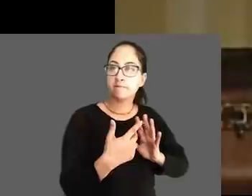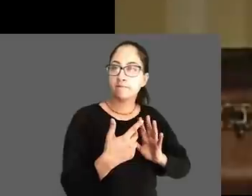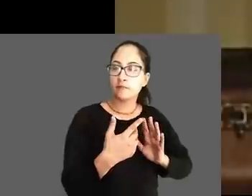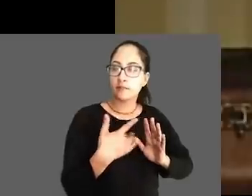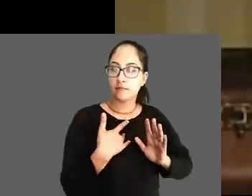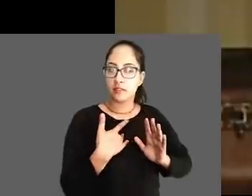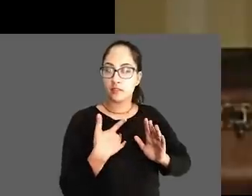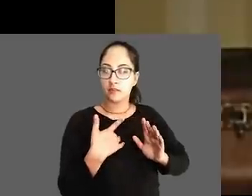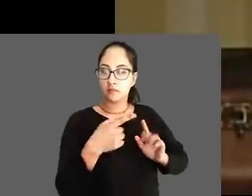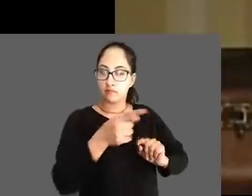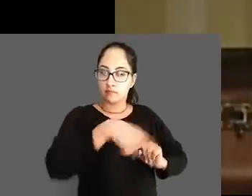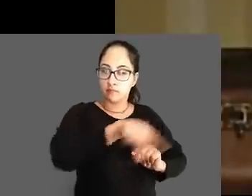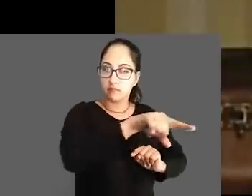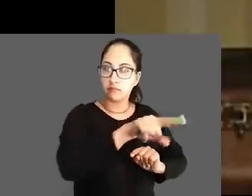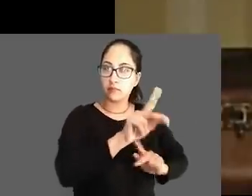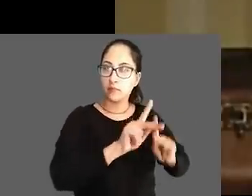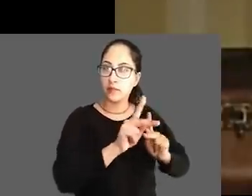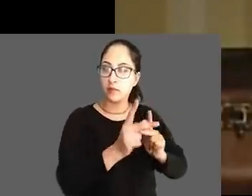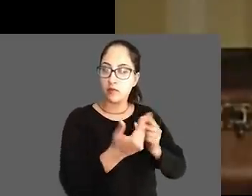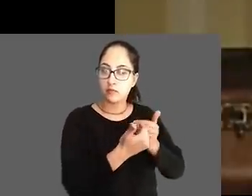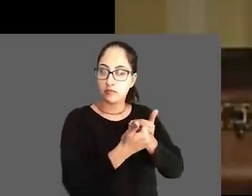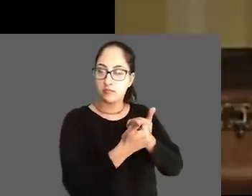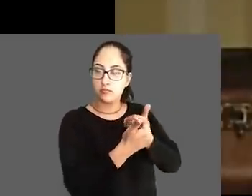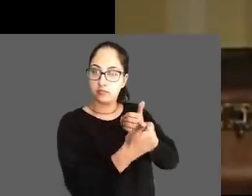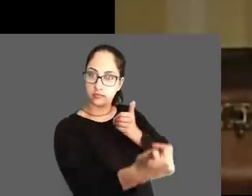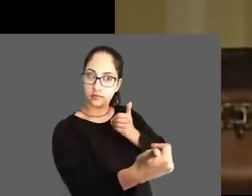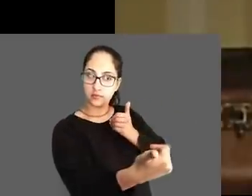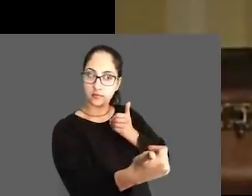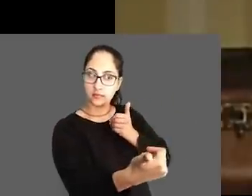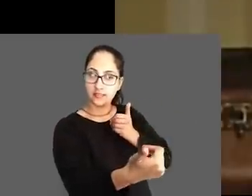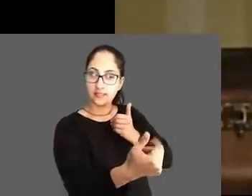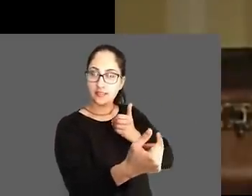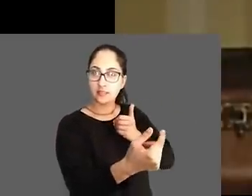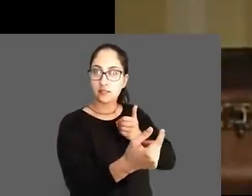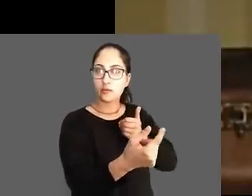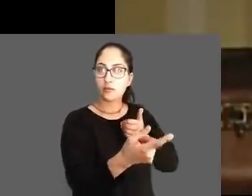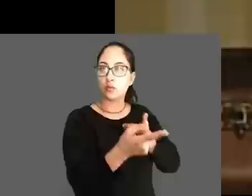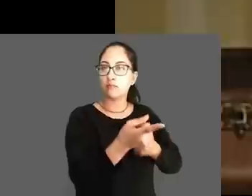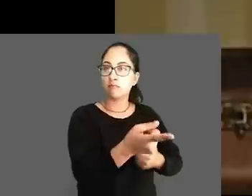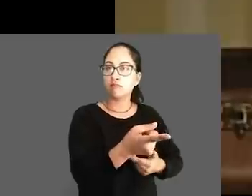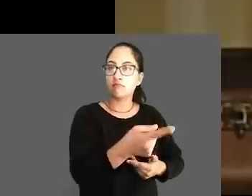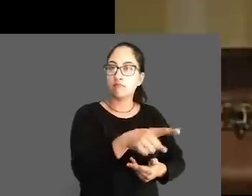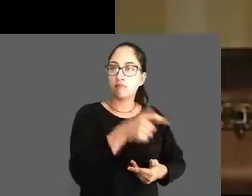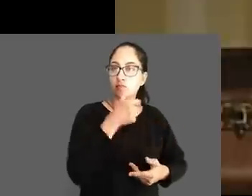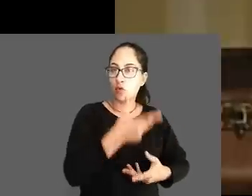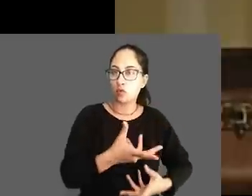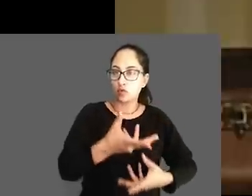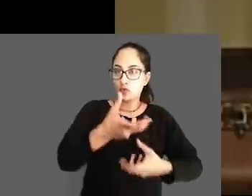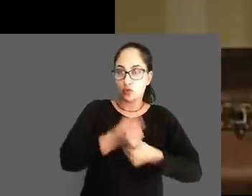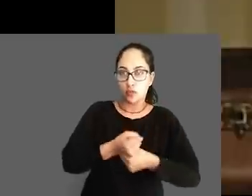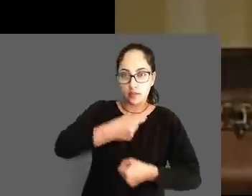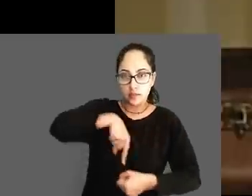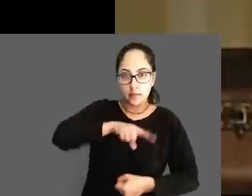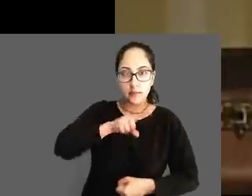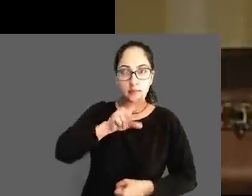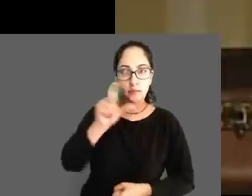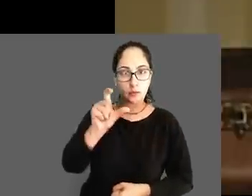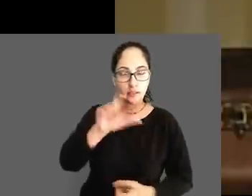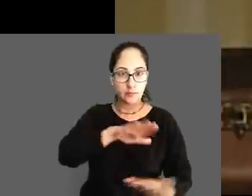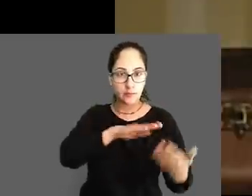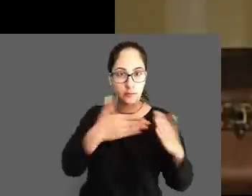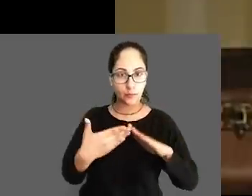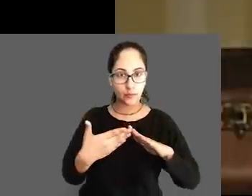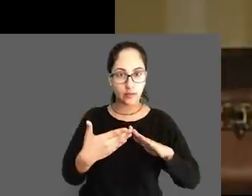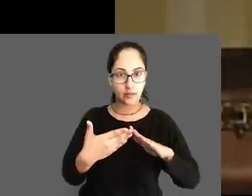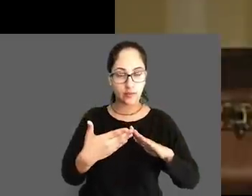however, that if you analyze the situation, I don't think you can conclude that all Muslims from all backgrounds